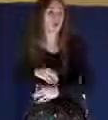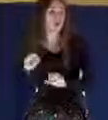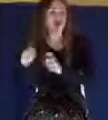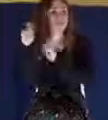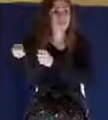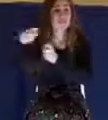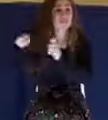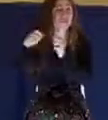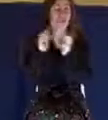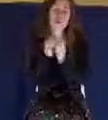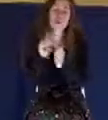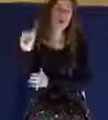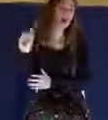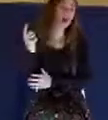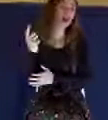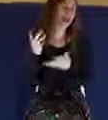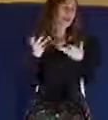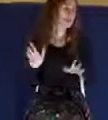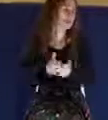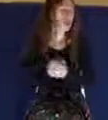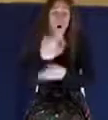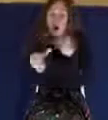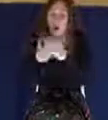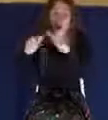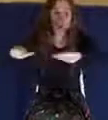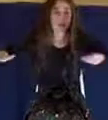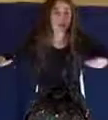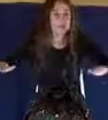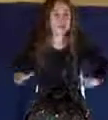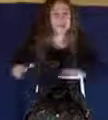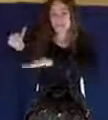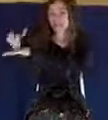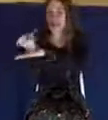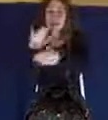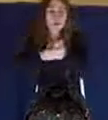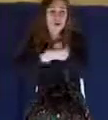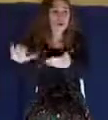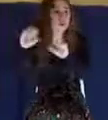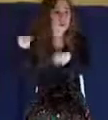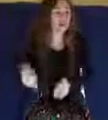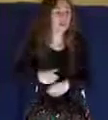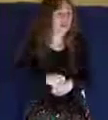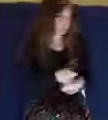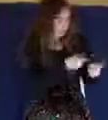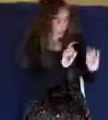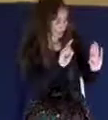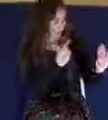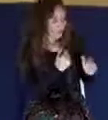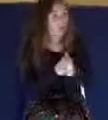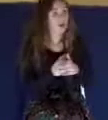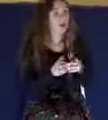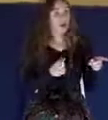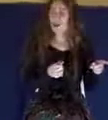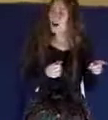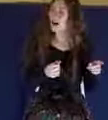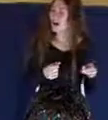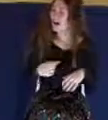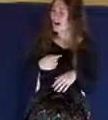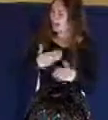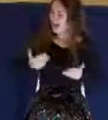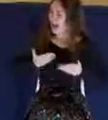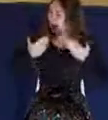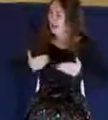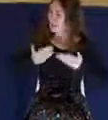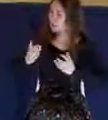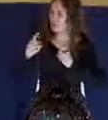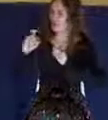his children through college. And the man said, I'd be happy to give Kim Soo $1 if he'll just come here and show my wife how to stretch